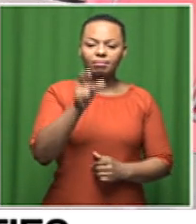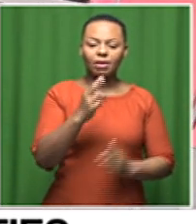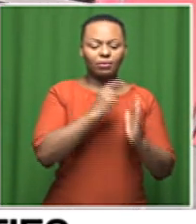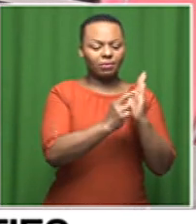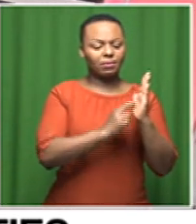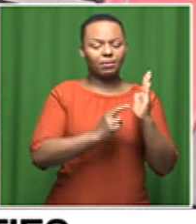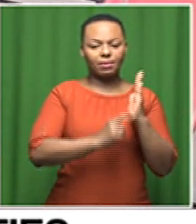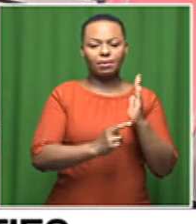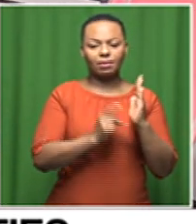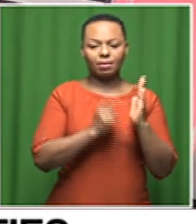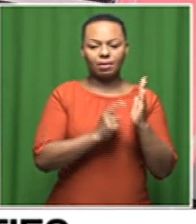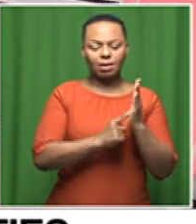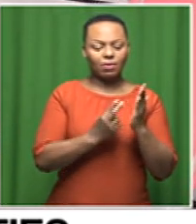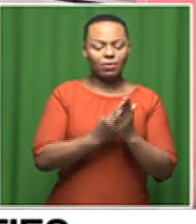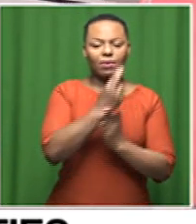explain that for us?